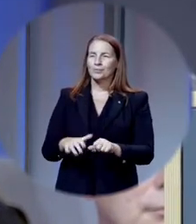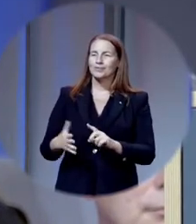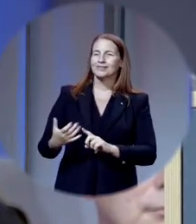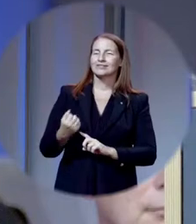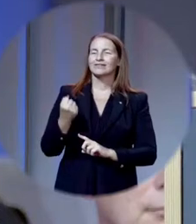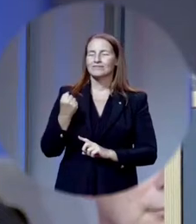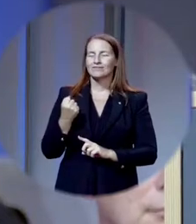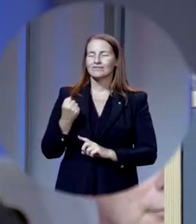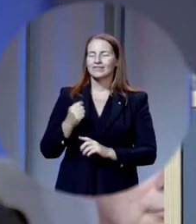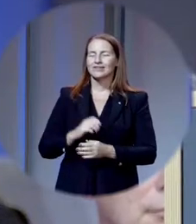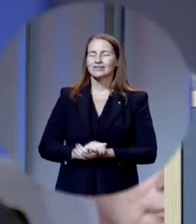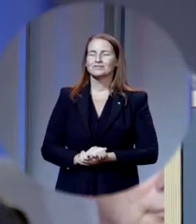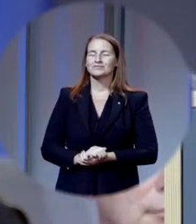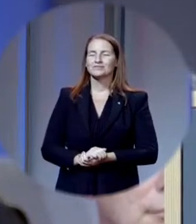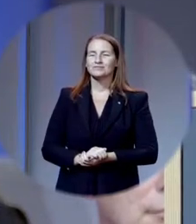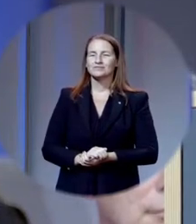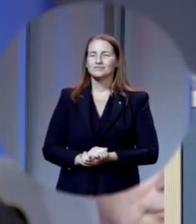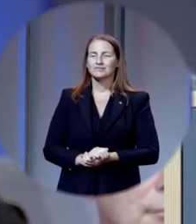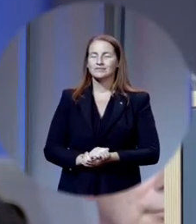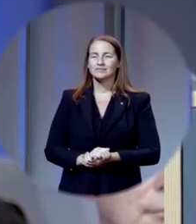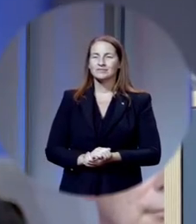to helping you with your achievements.